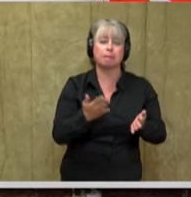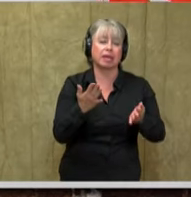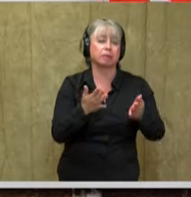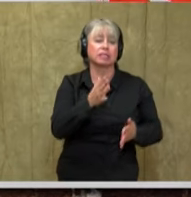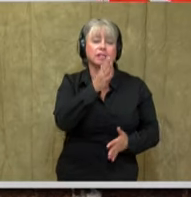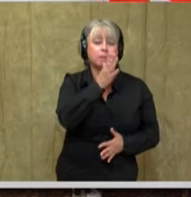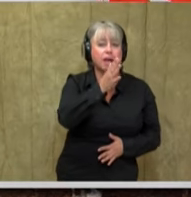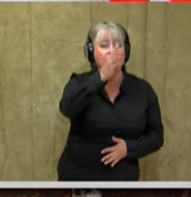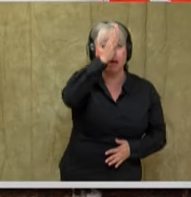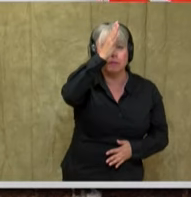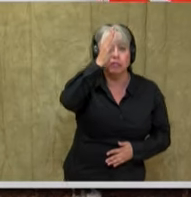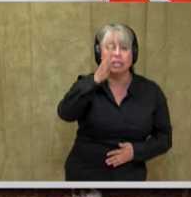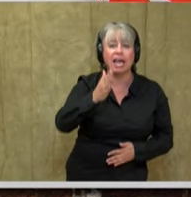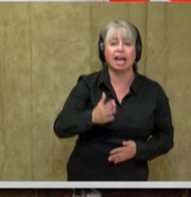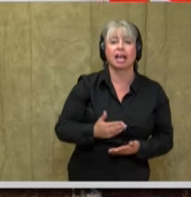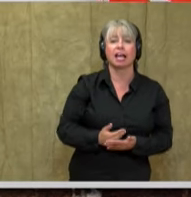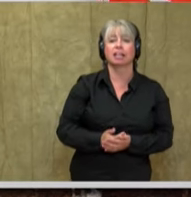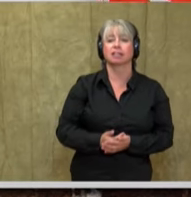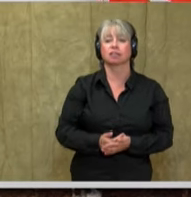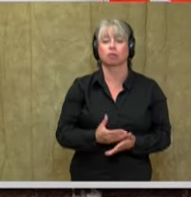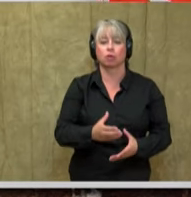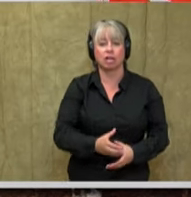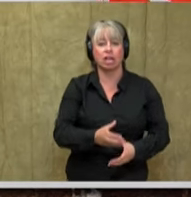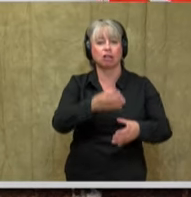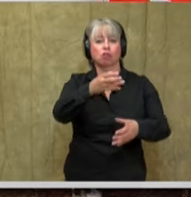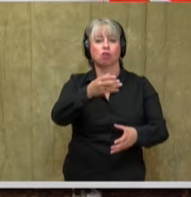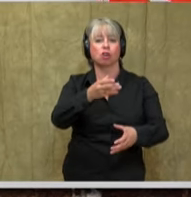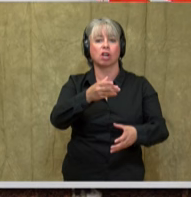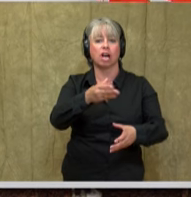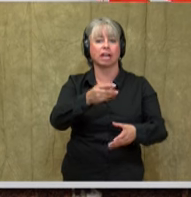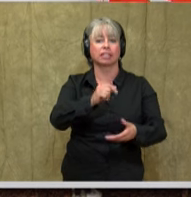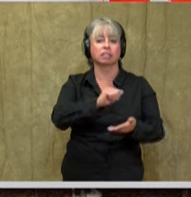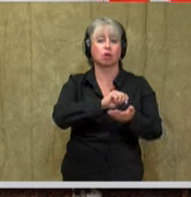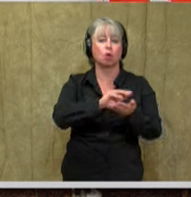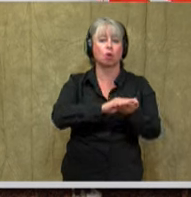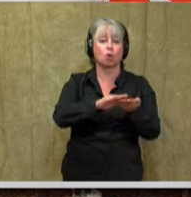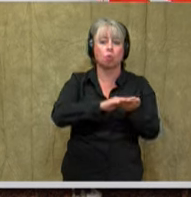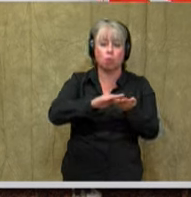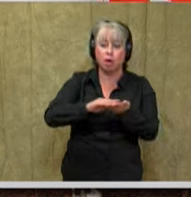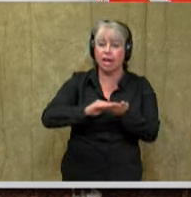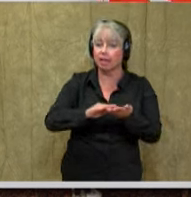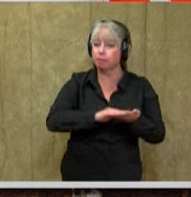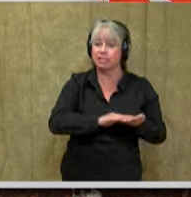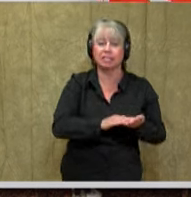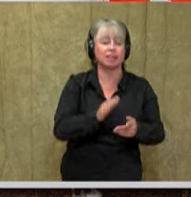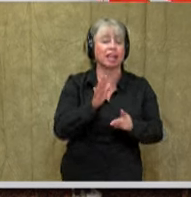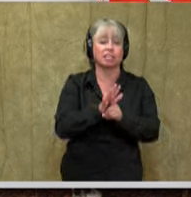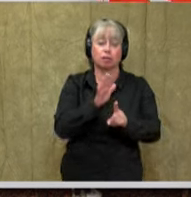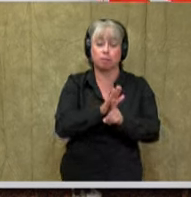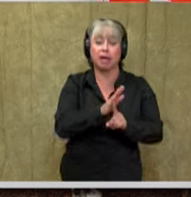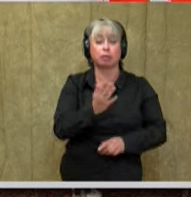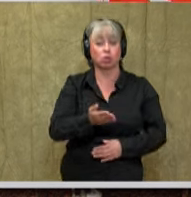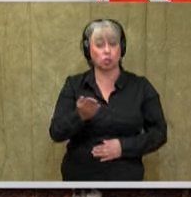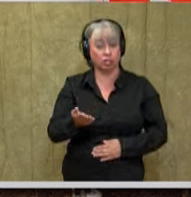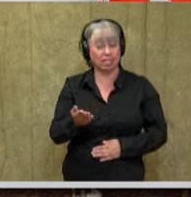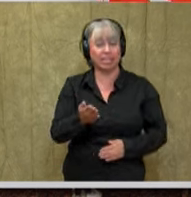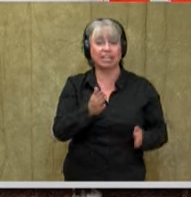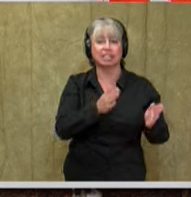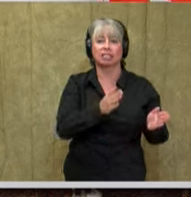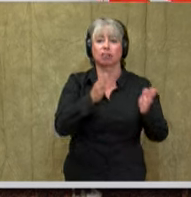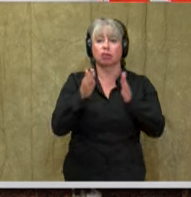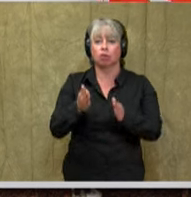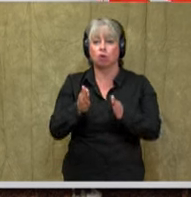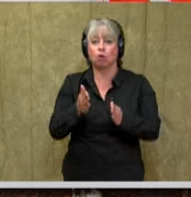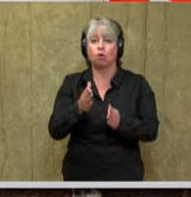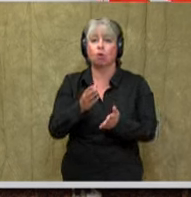dad, someone at home have a thing of Clorox wipes. That is a popular item right now. Or you've seen some